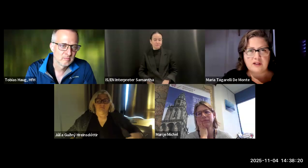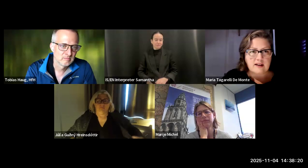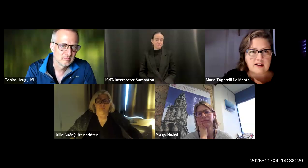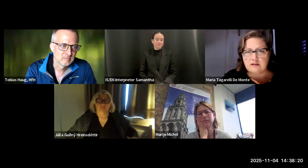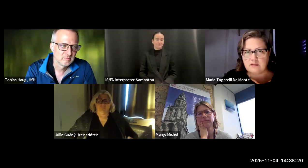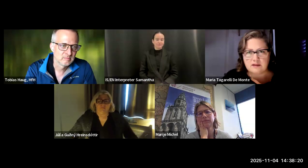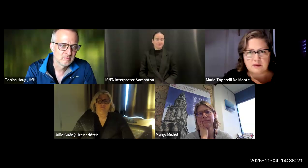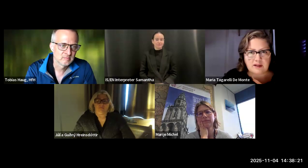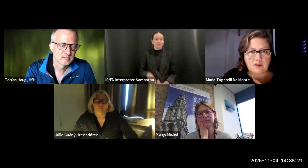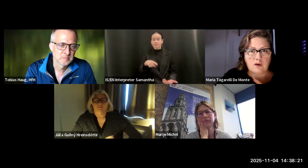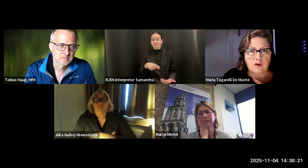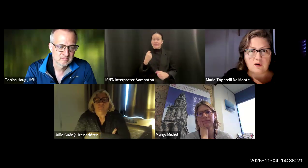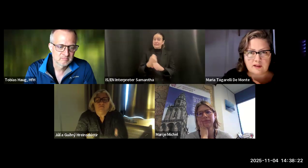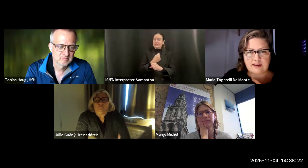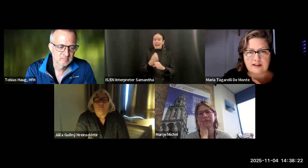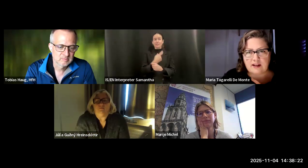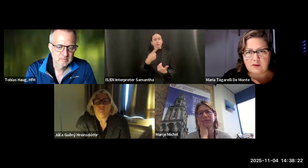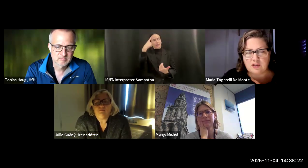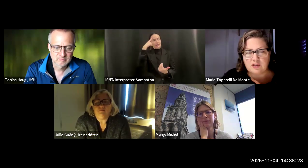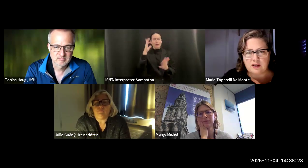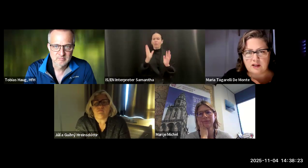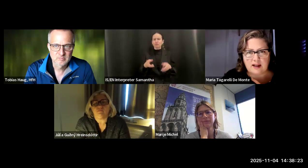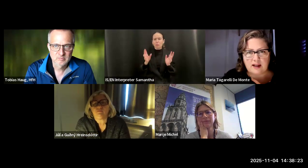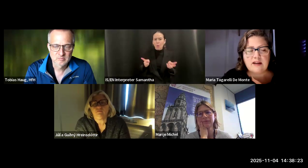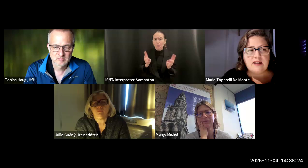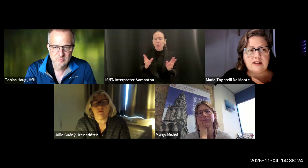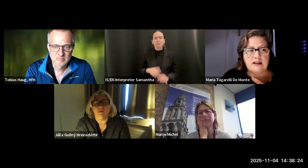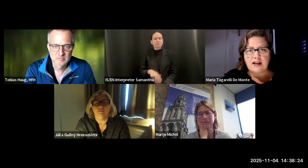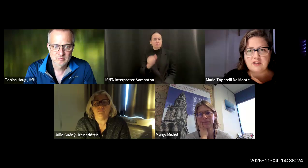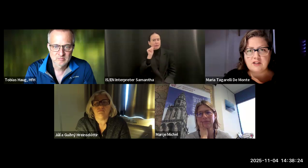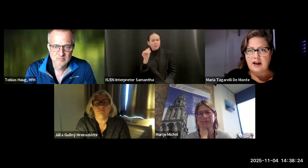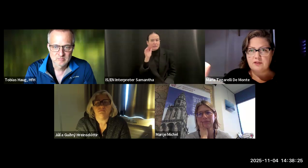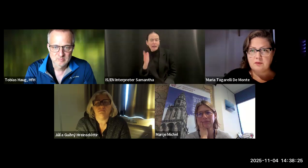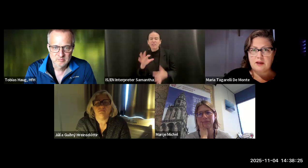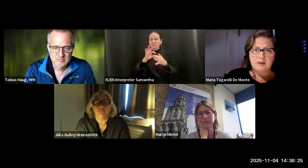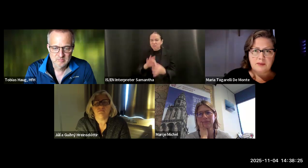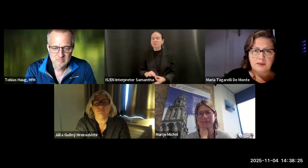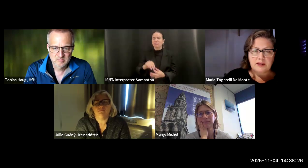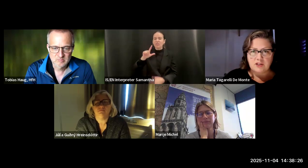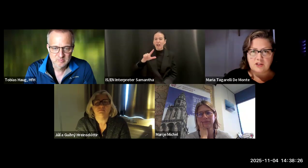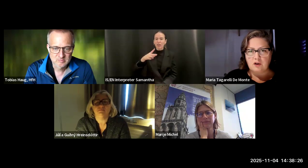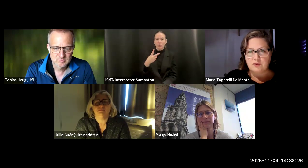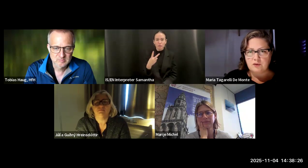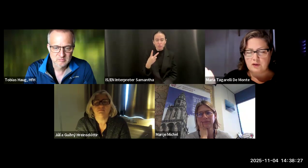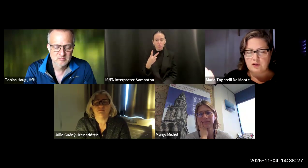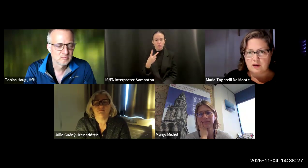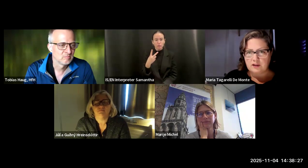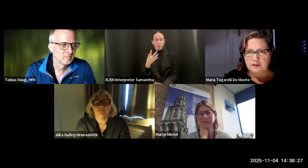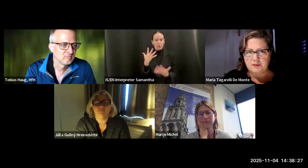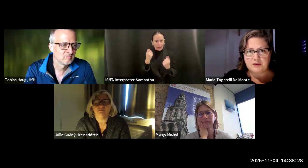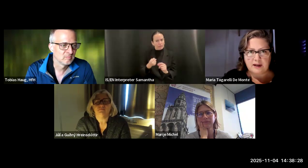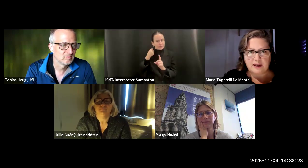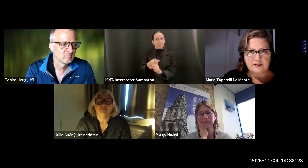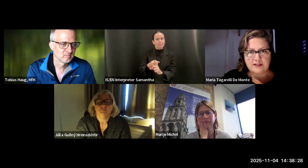an everyday task or something normal in a second language class can actually have so many implications also on